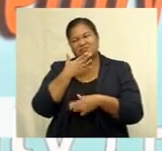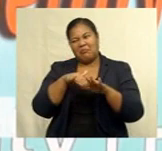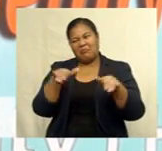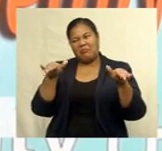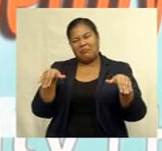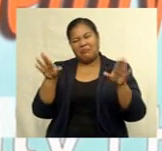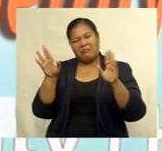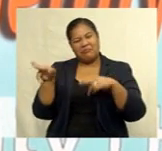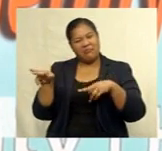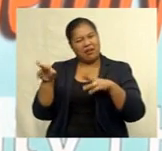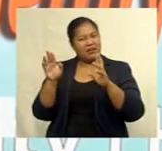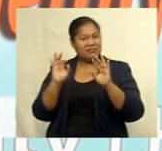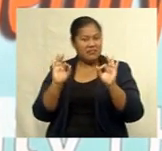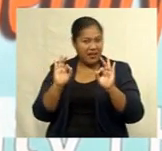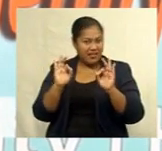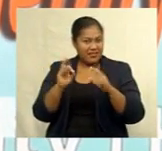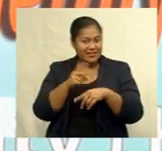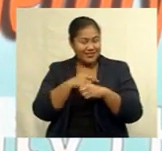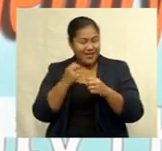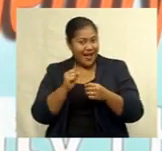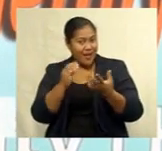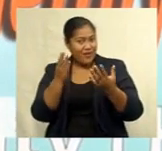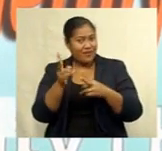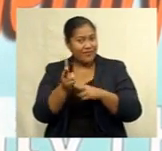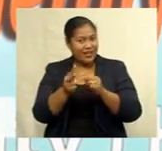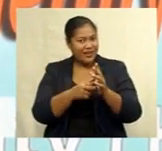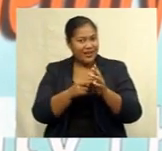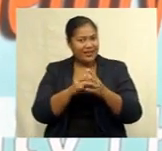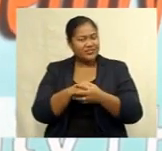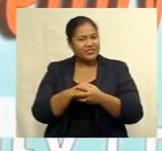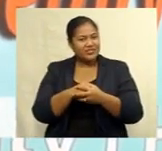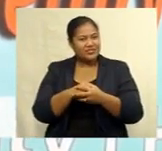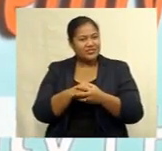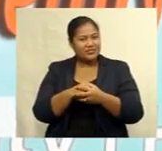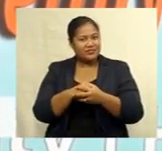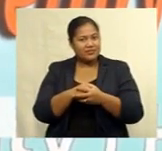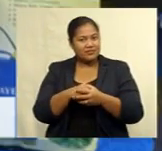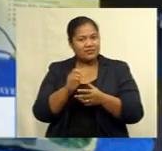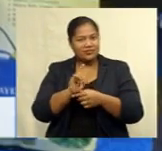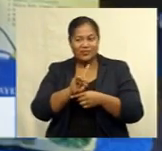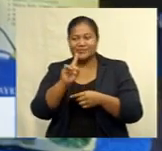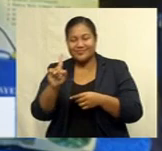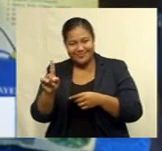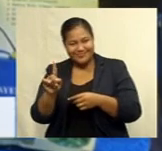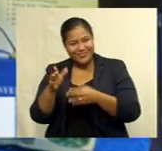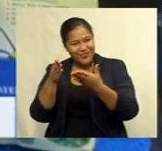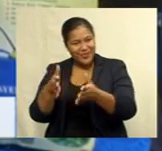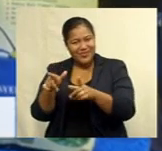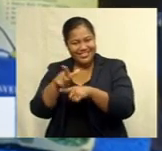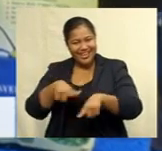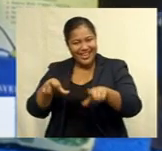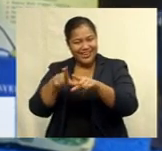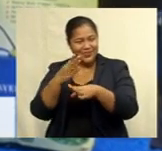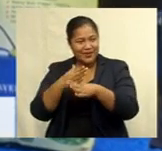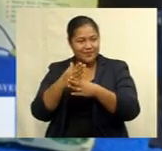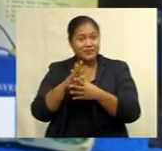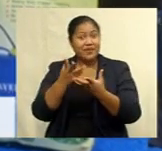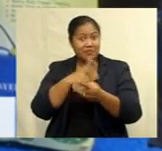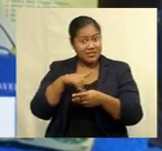prospect in our urban areas, are returning to the land. The ministry has so far